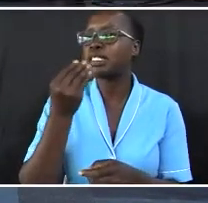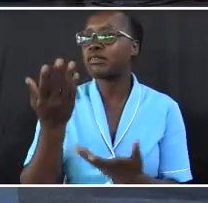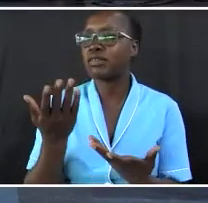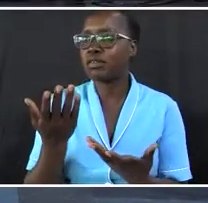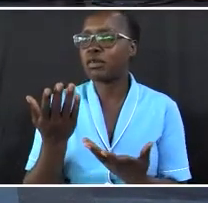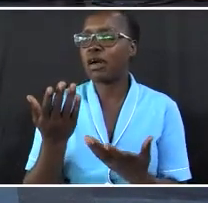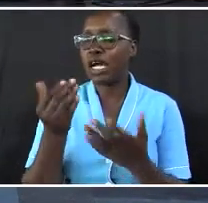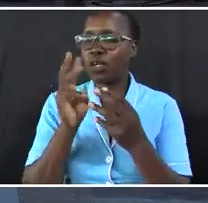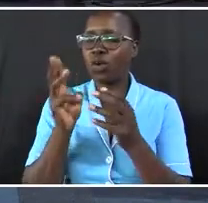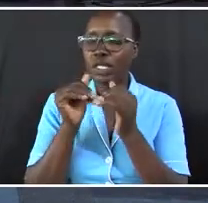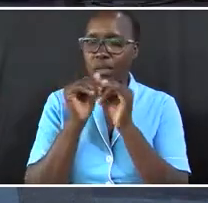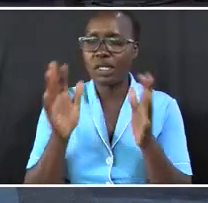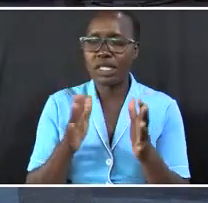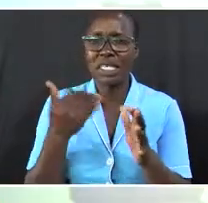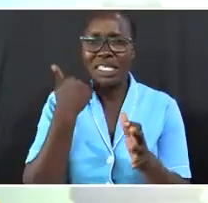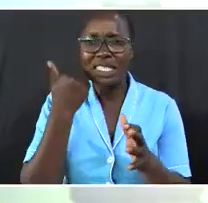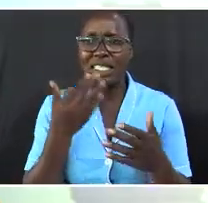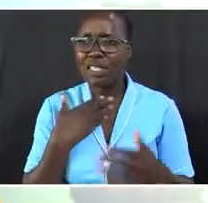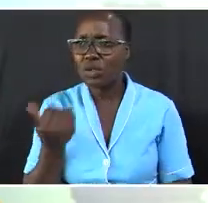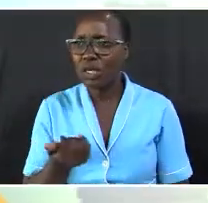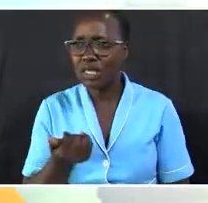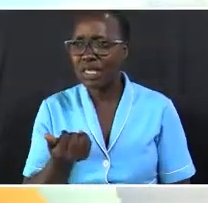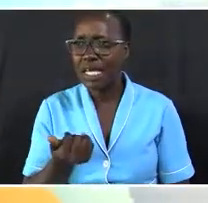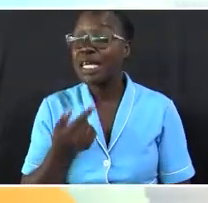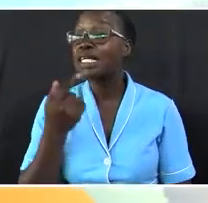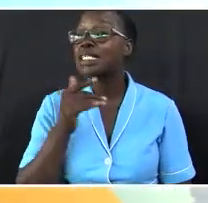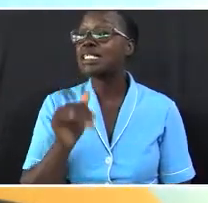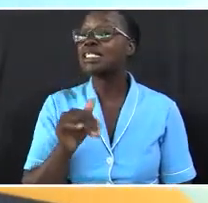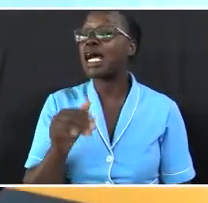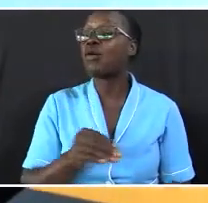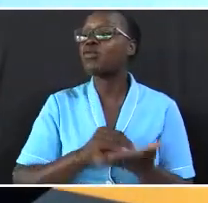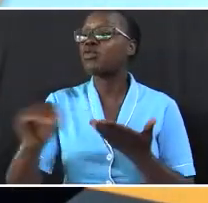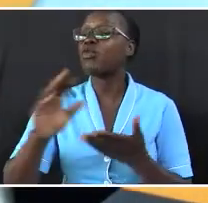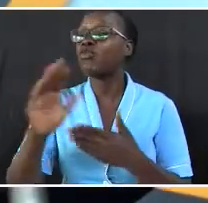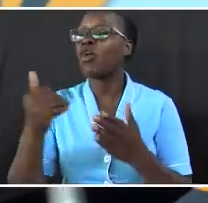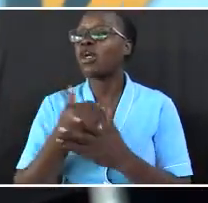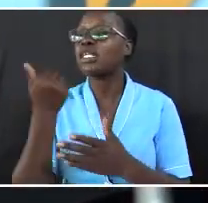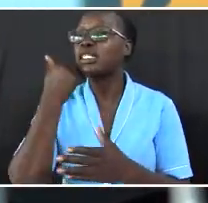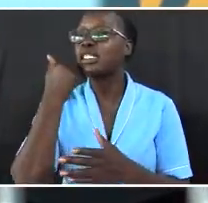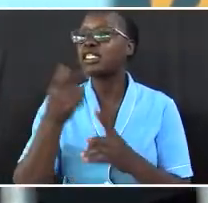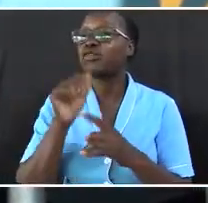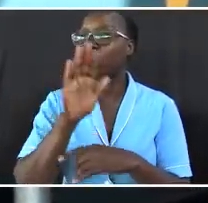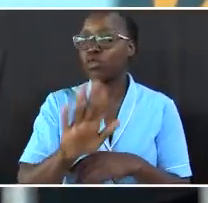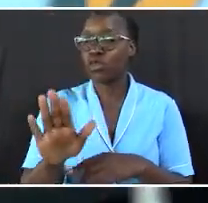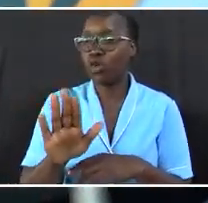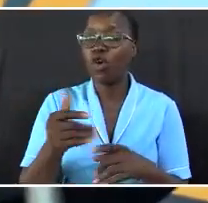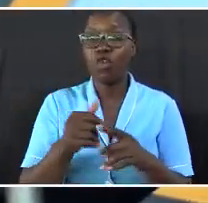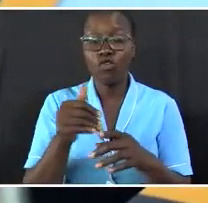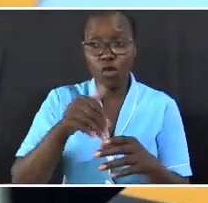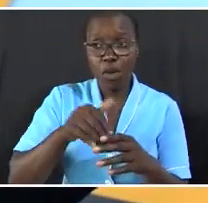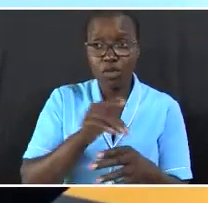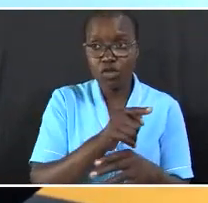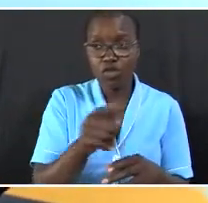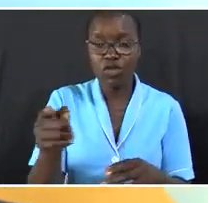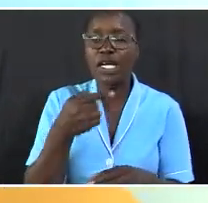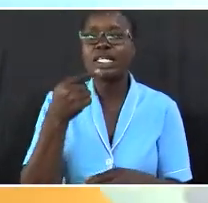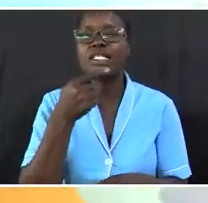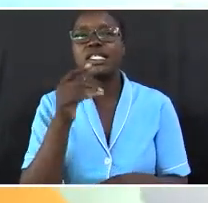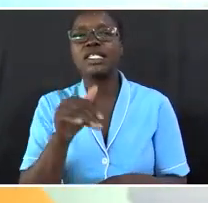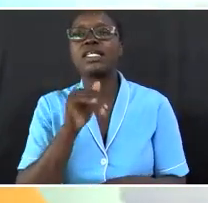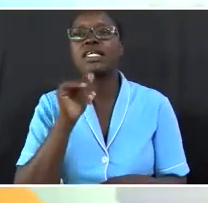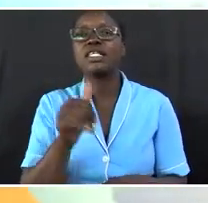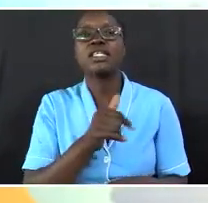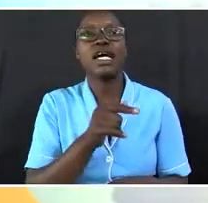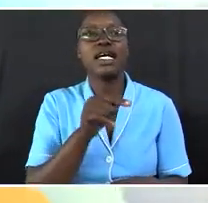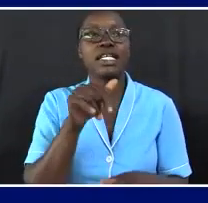isn't it? Do you want sickness? He says, I will take away sickness from you, from amidst of you. And he says,